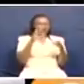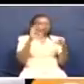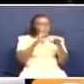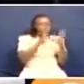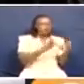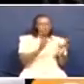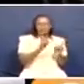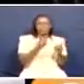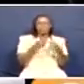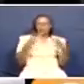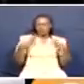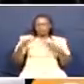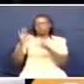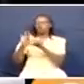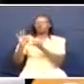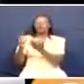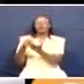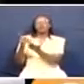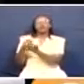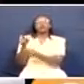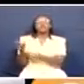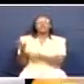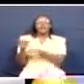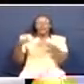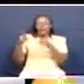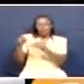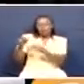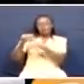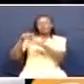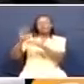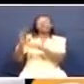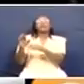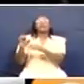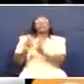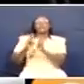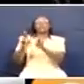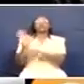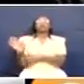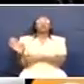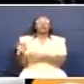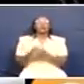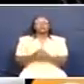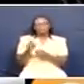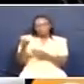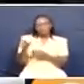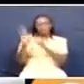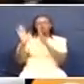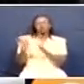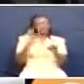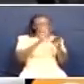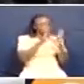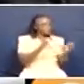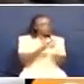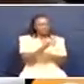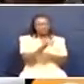count and how they transmit the results of what they accounted in the elections. That has been with us